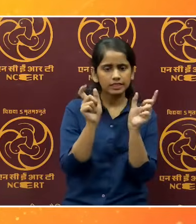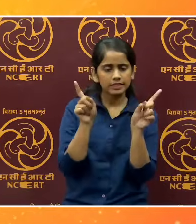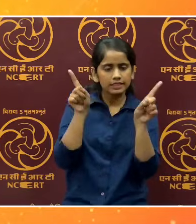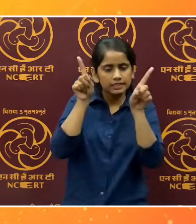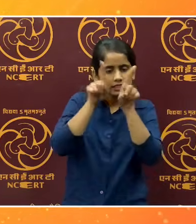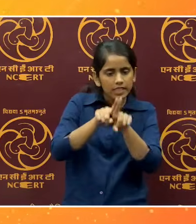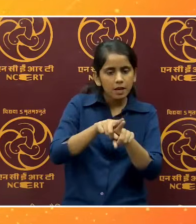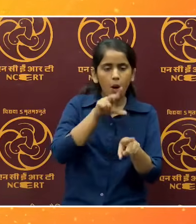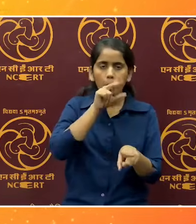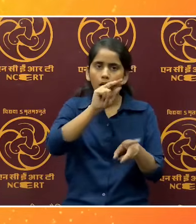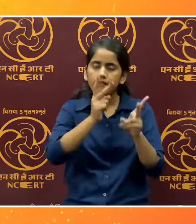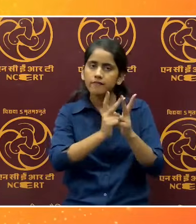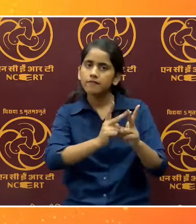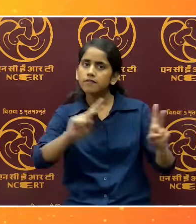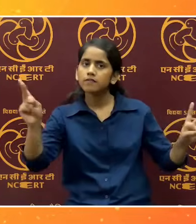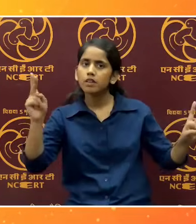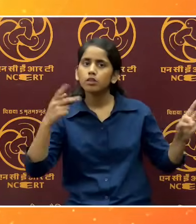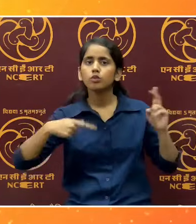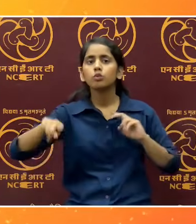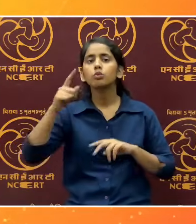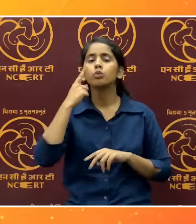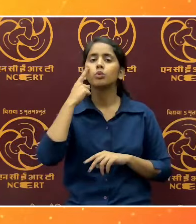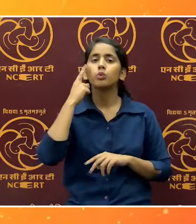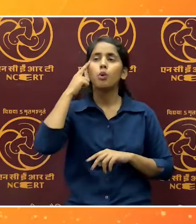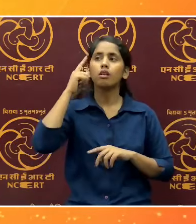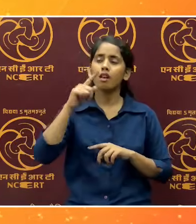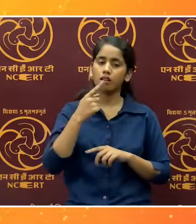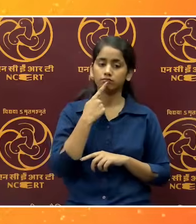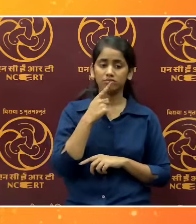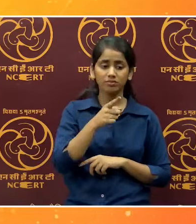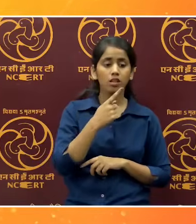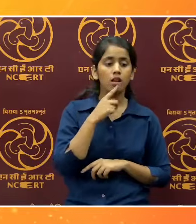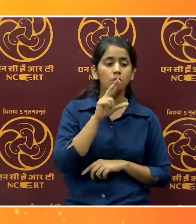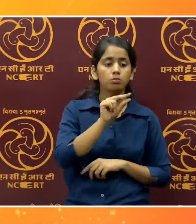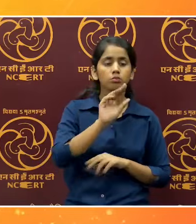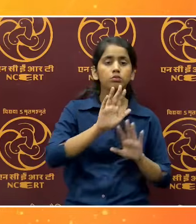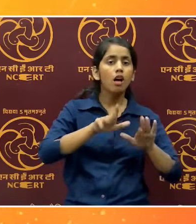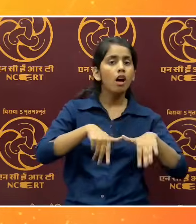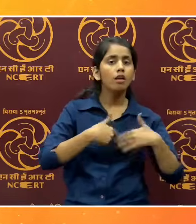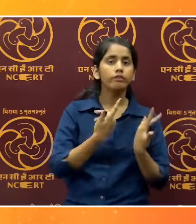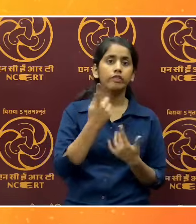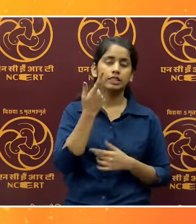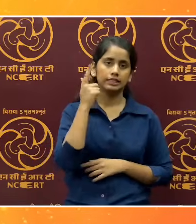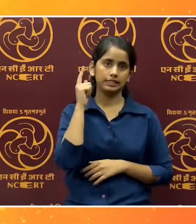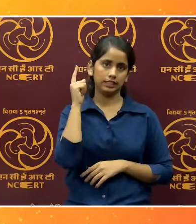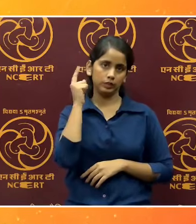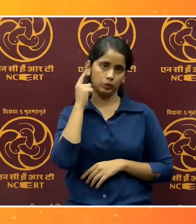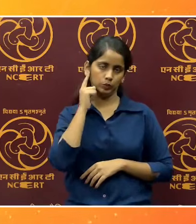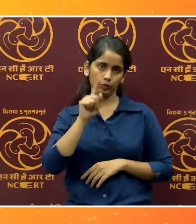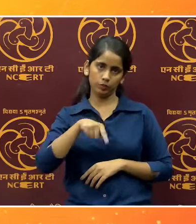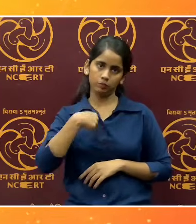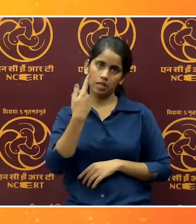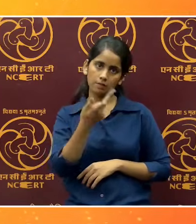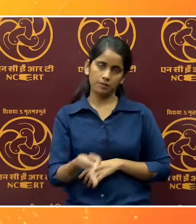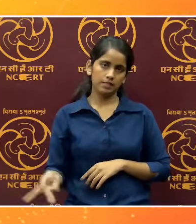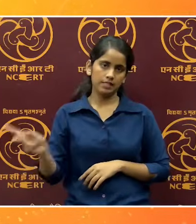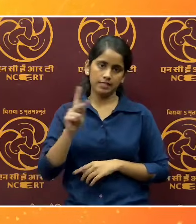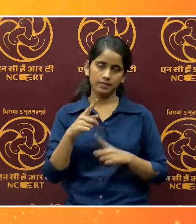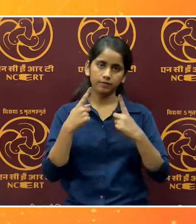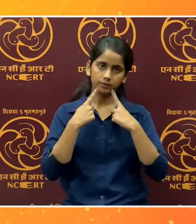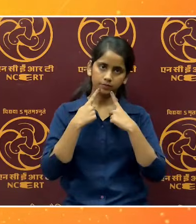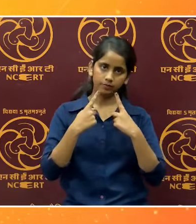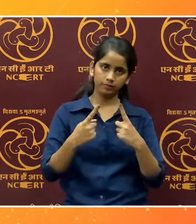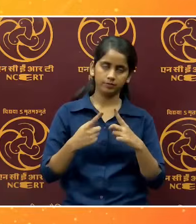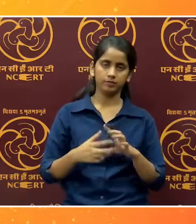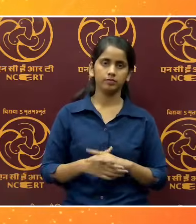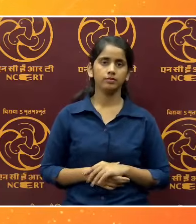with repetition they will understand to correctly pronounce the word. They will also listen, and they will also repeat the same. Okay.